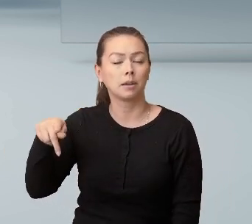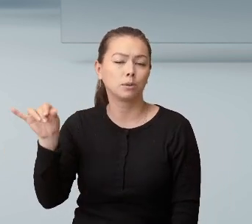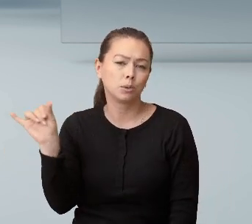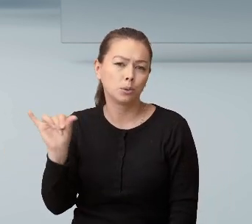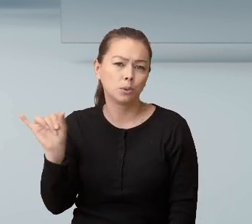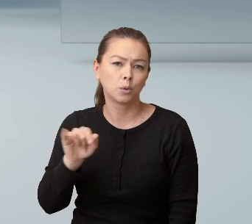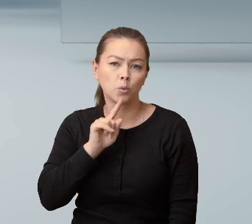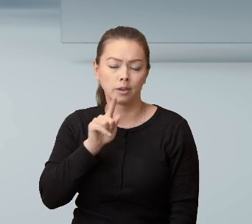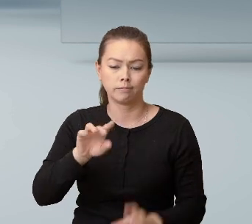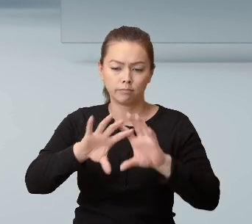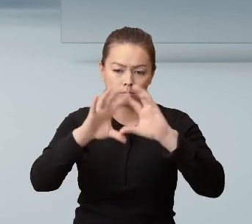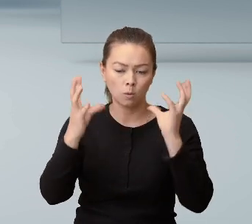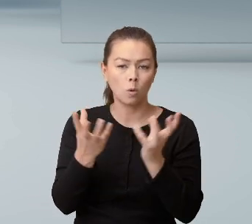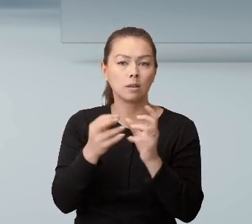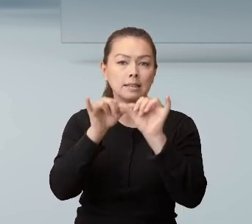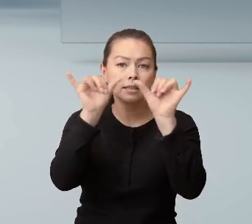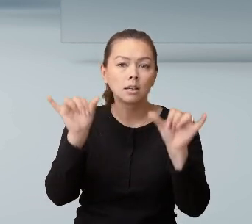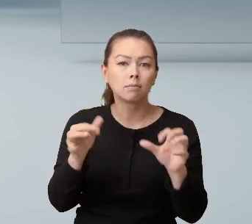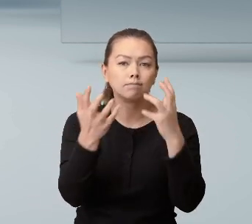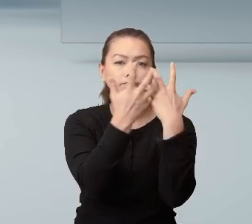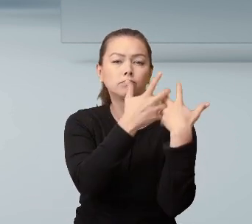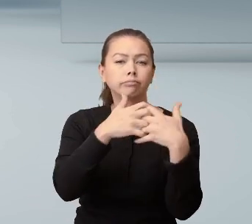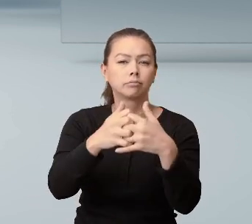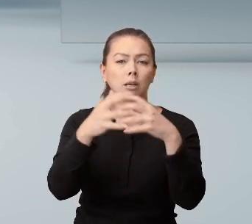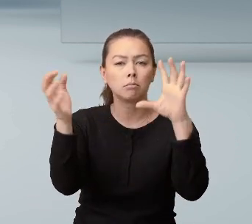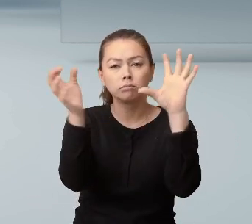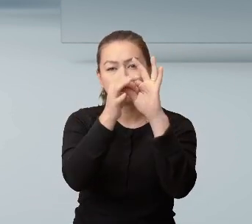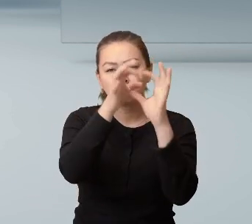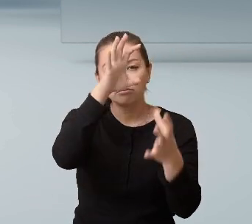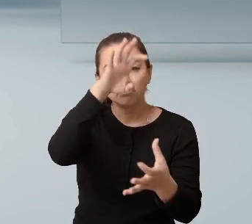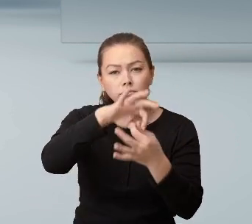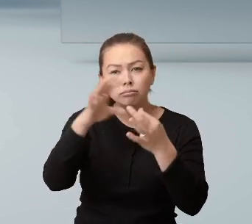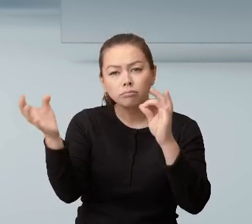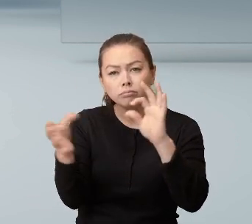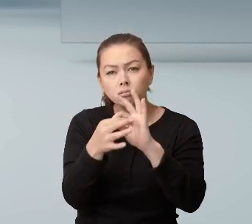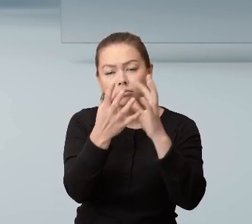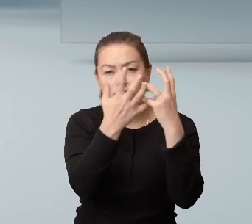well. So it's all connected within the system and all